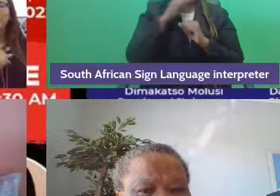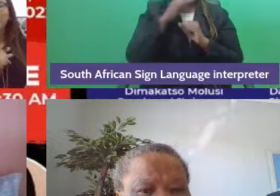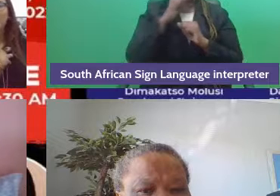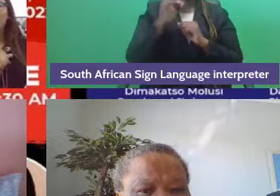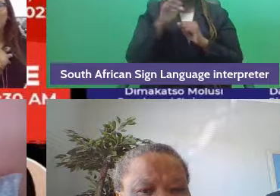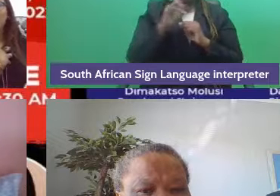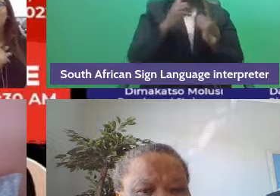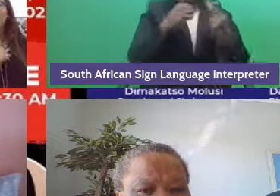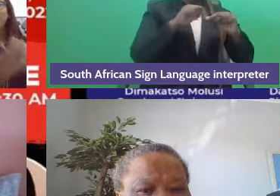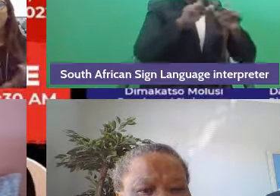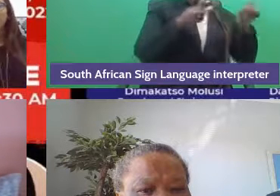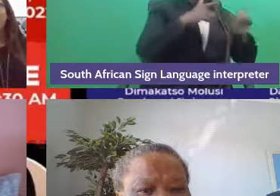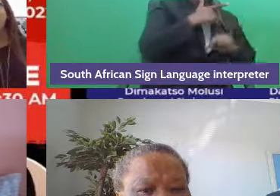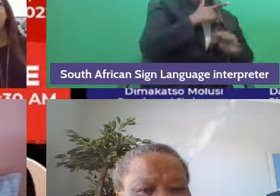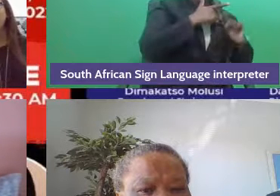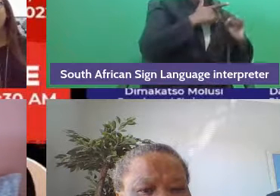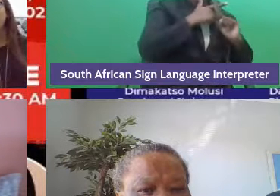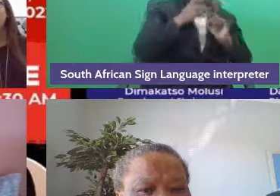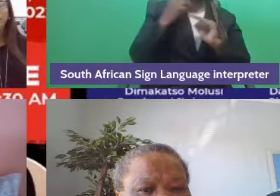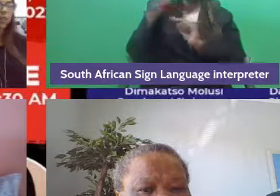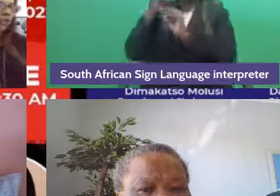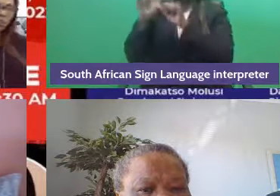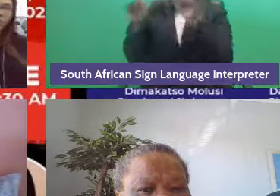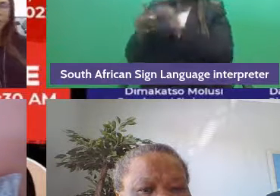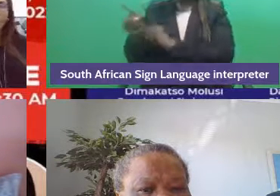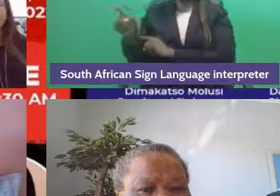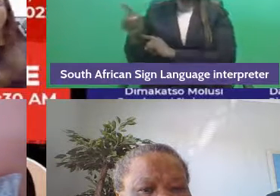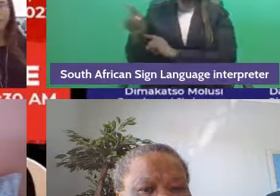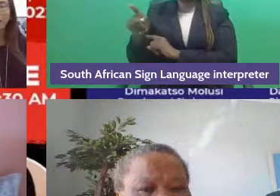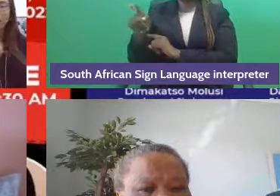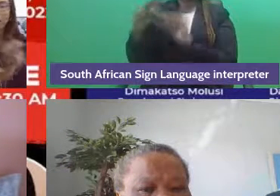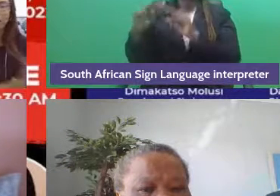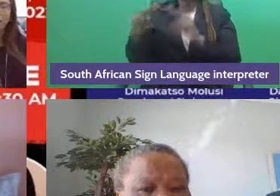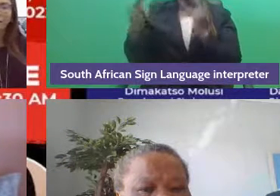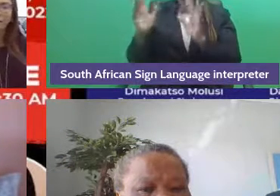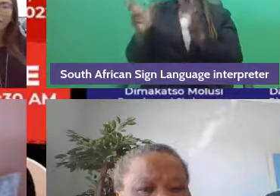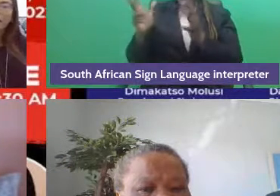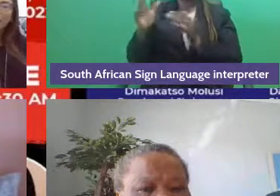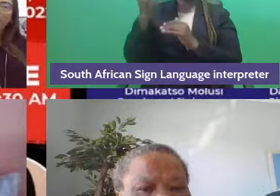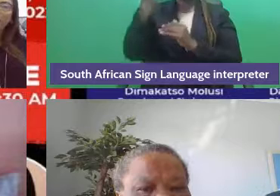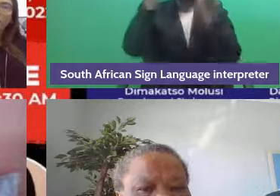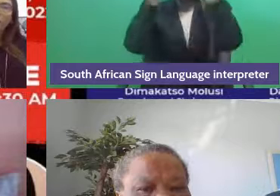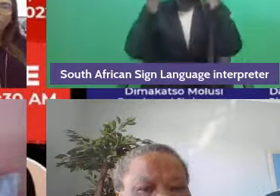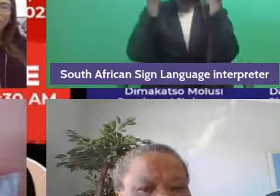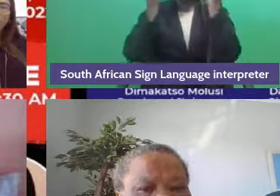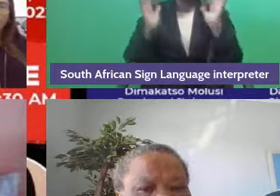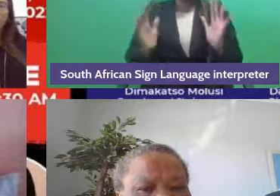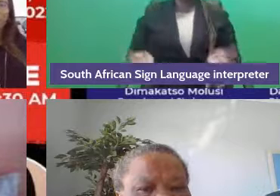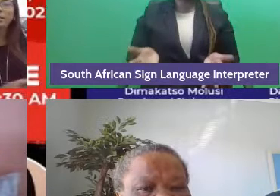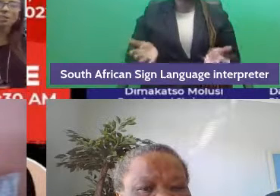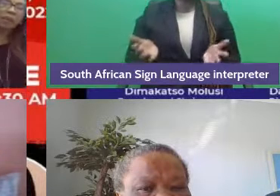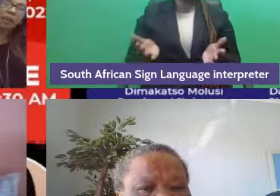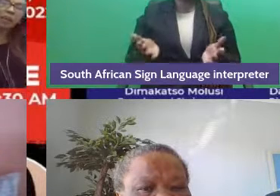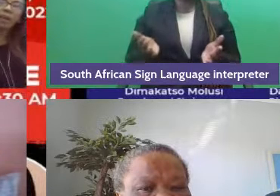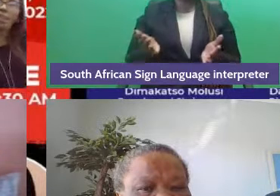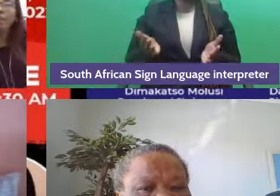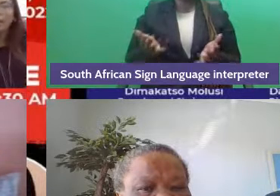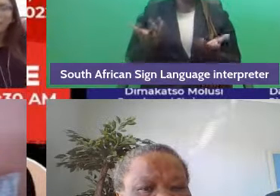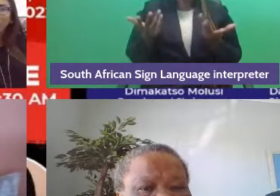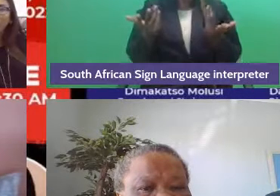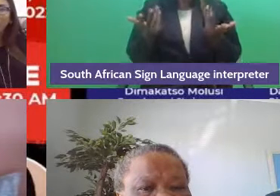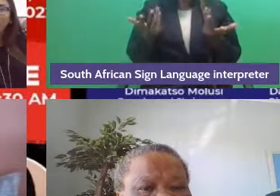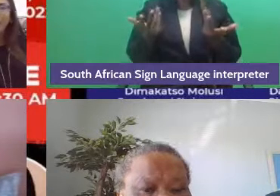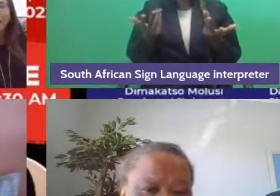as hearing people and deaf people, the only difference is that they cannot hear, and they compensate for that by